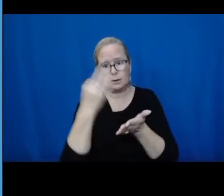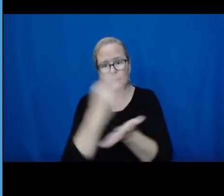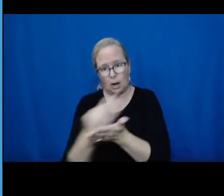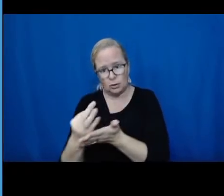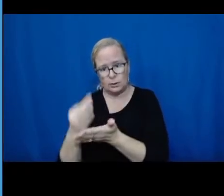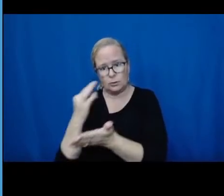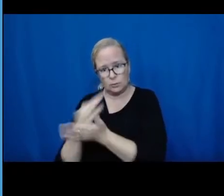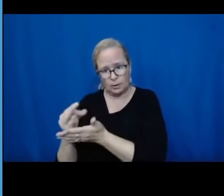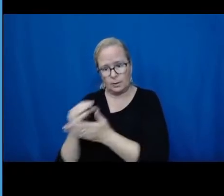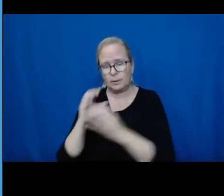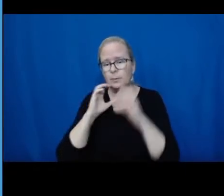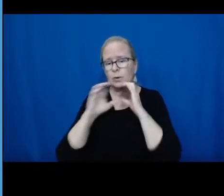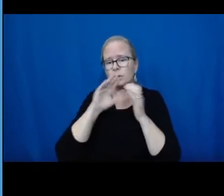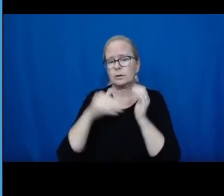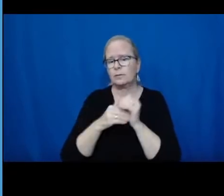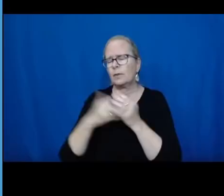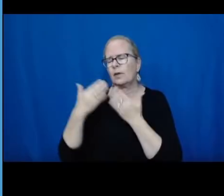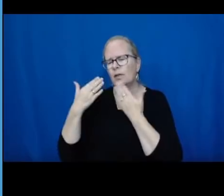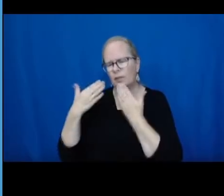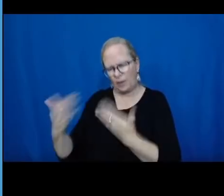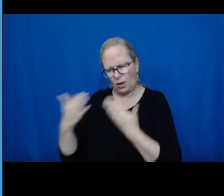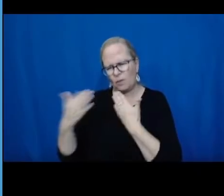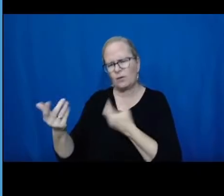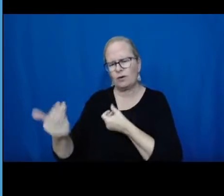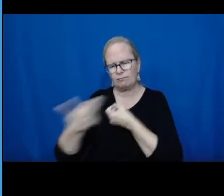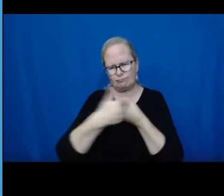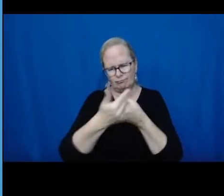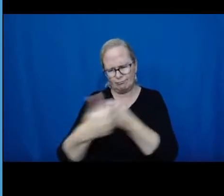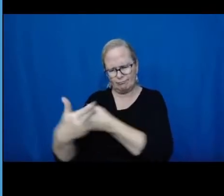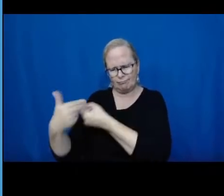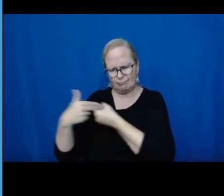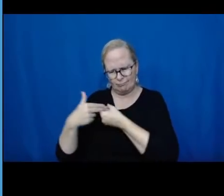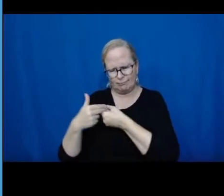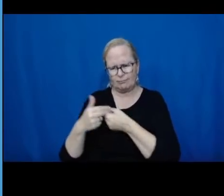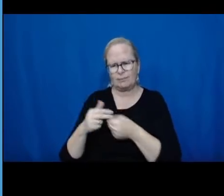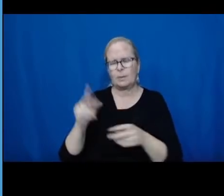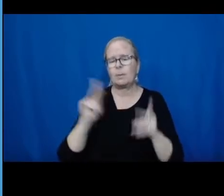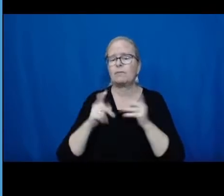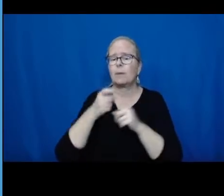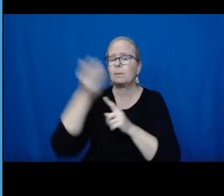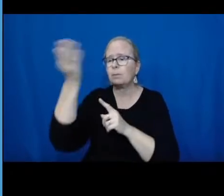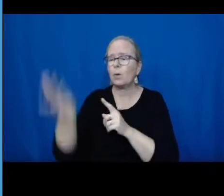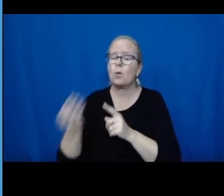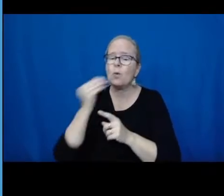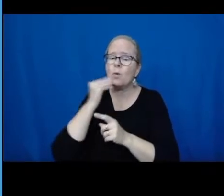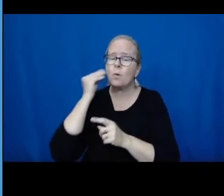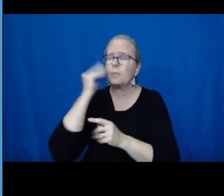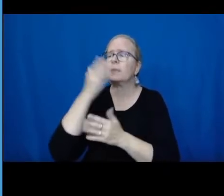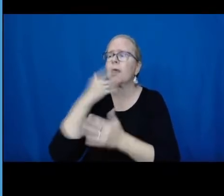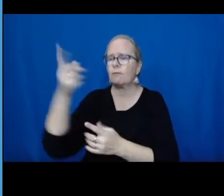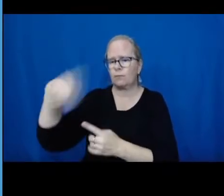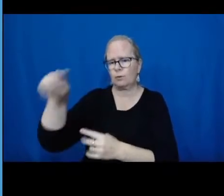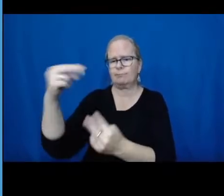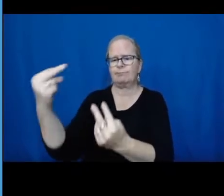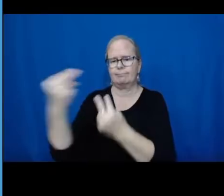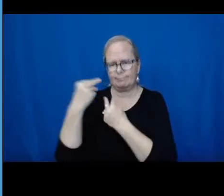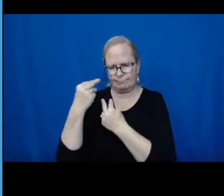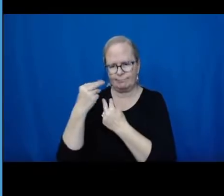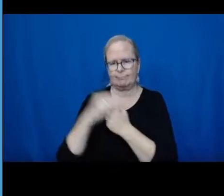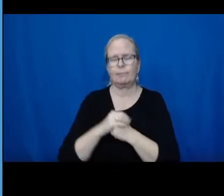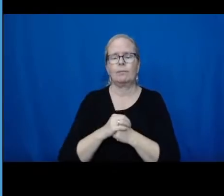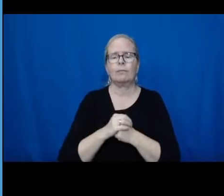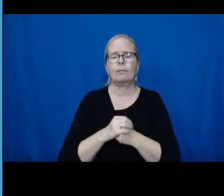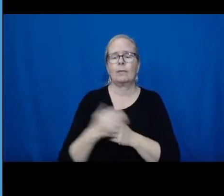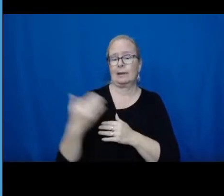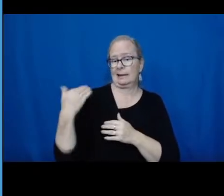at home, and to follow up from last Tuesday, everyone who's been spreading the word about popab.ca to engage with us and